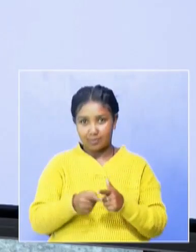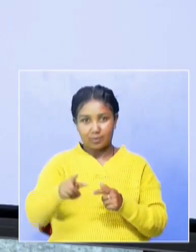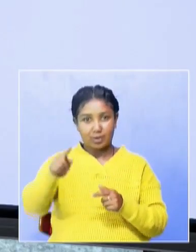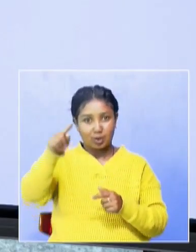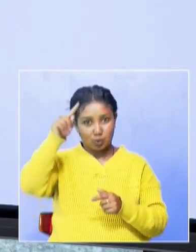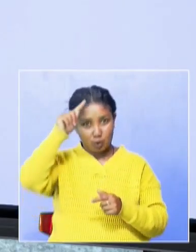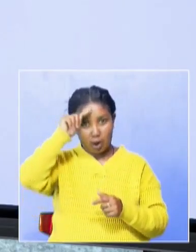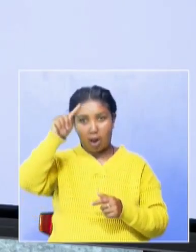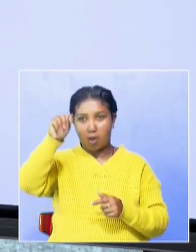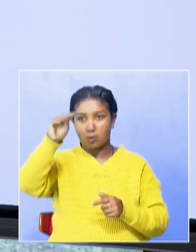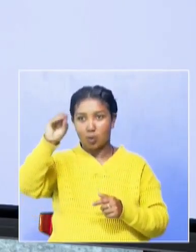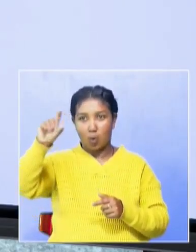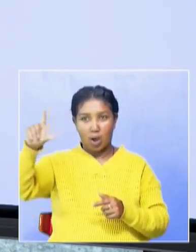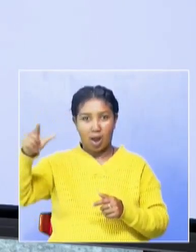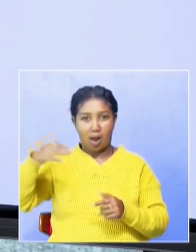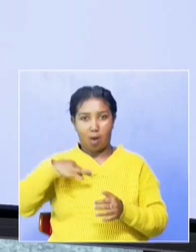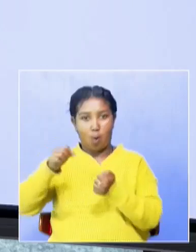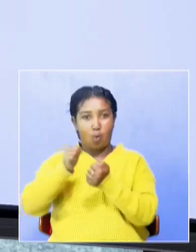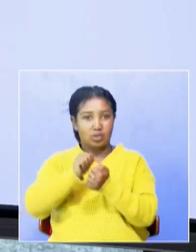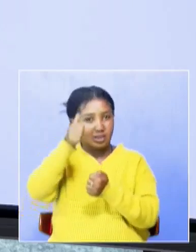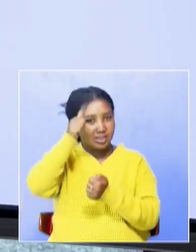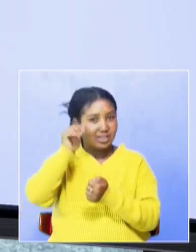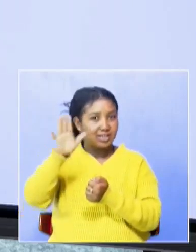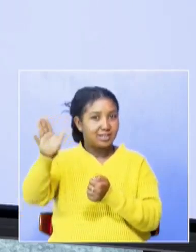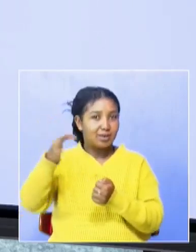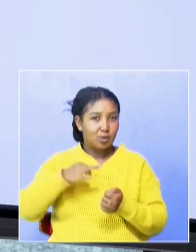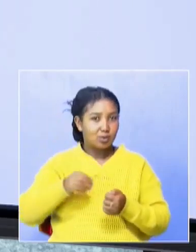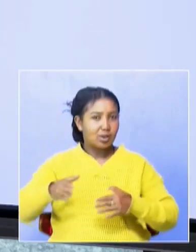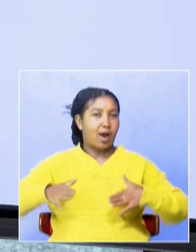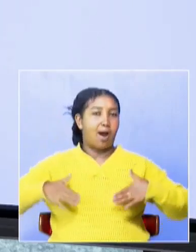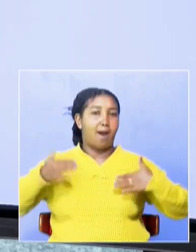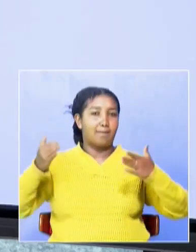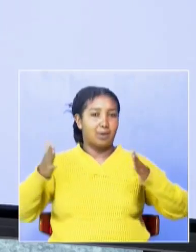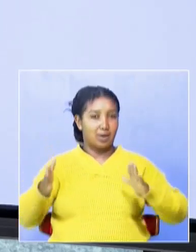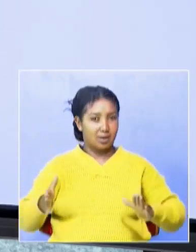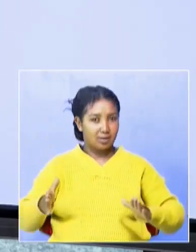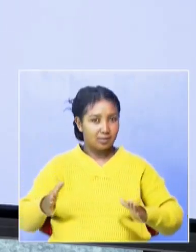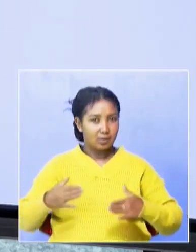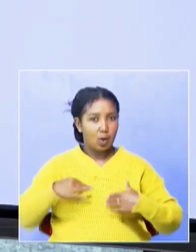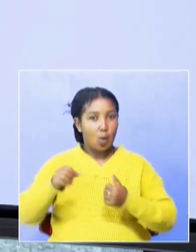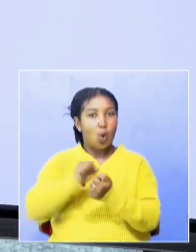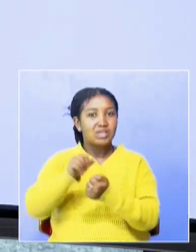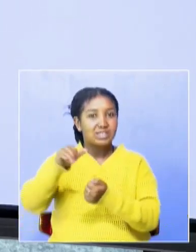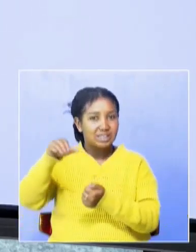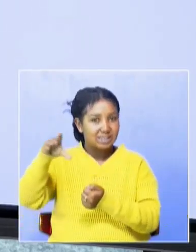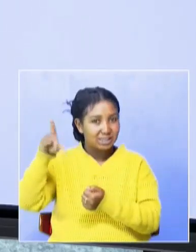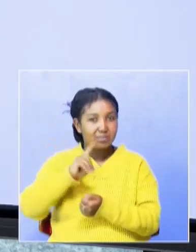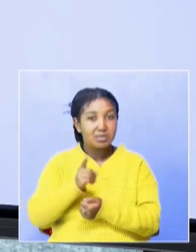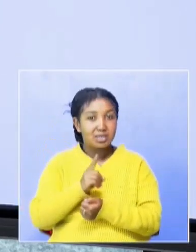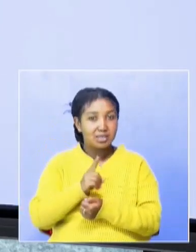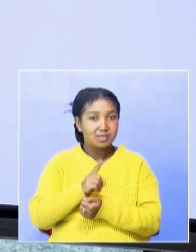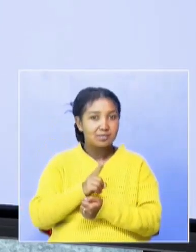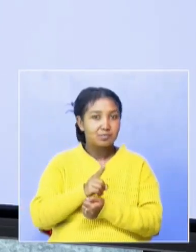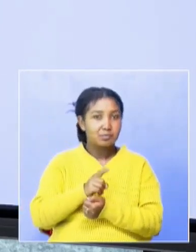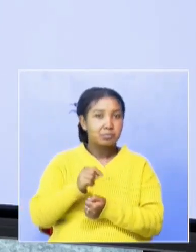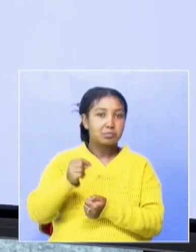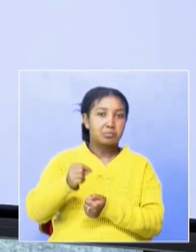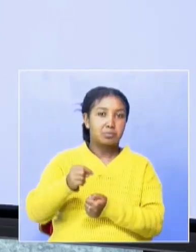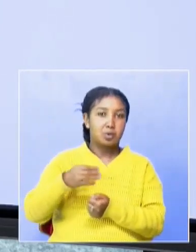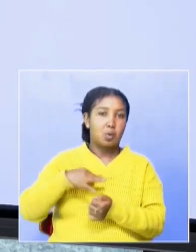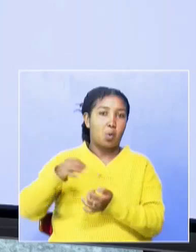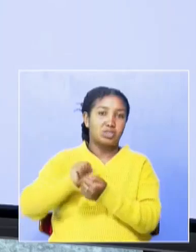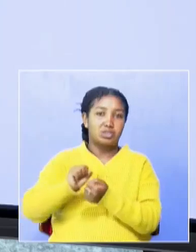Tola washed his clothes happily. What do we say washed? Just the speaker simply take